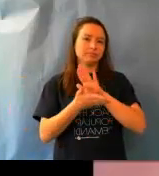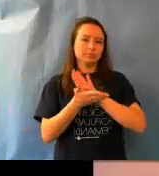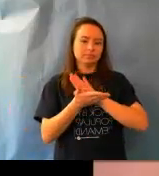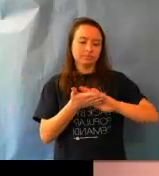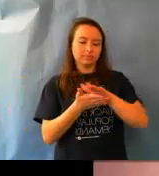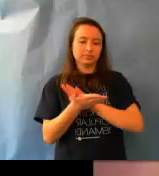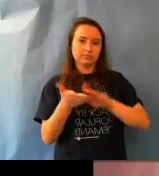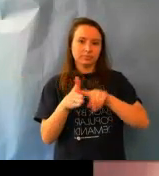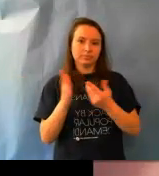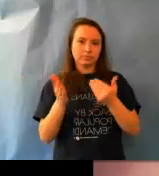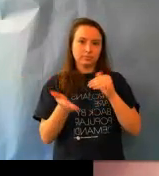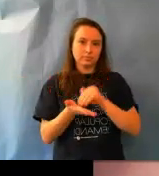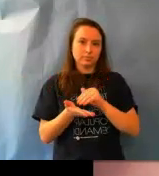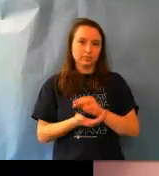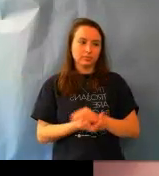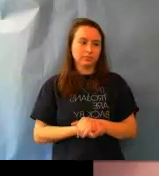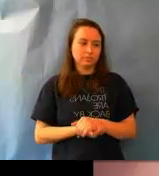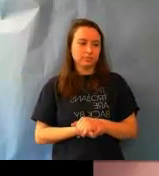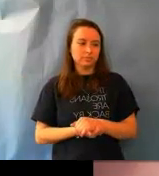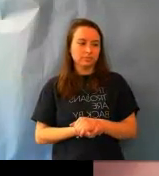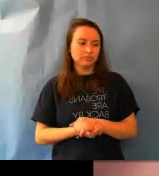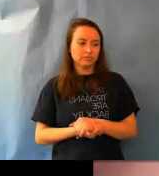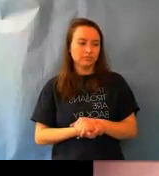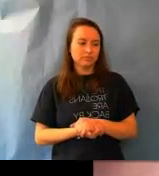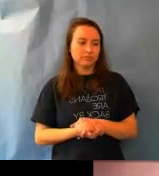board. So erase.